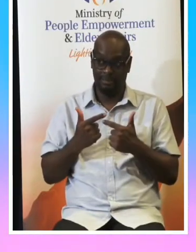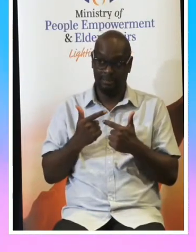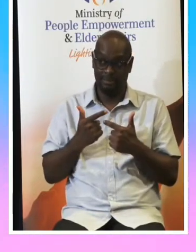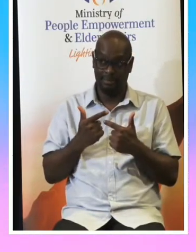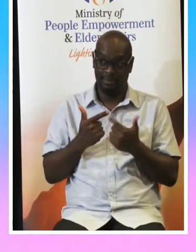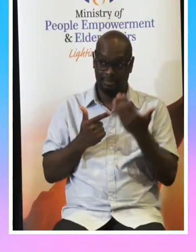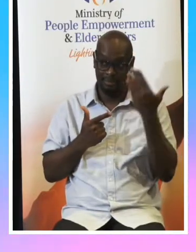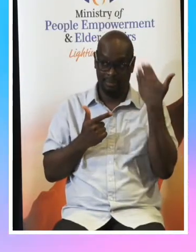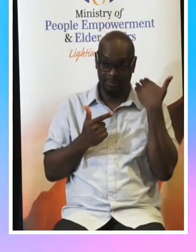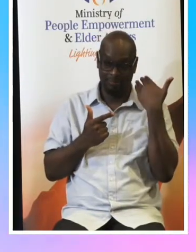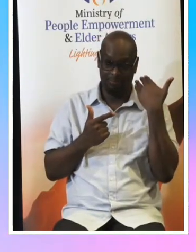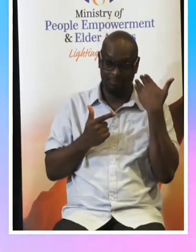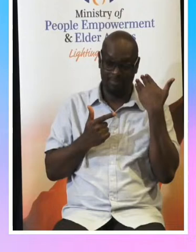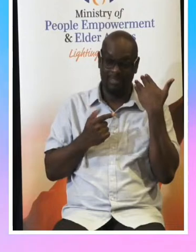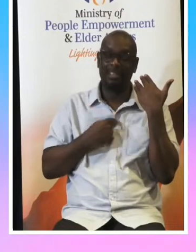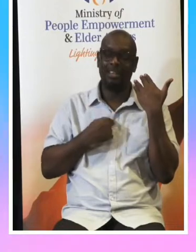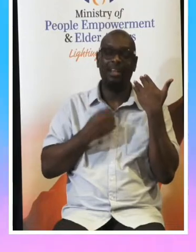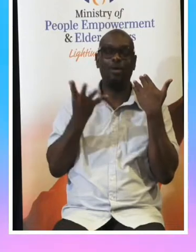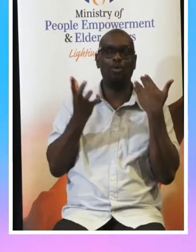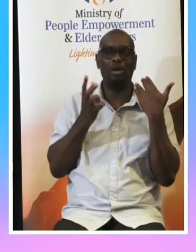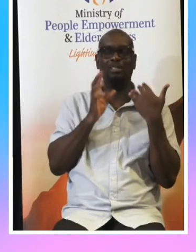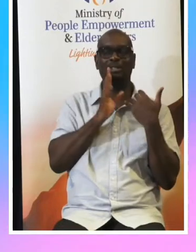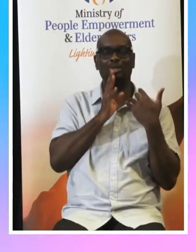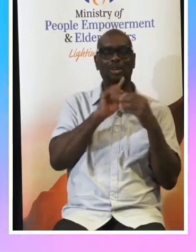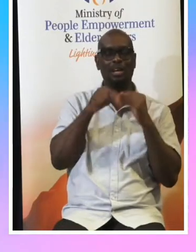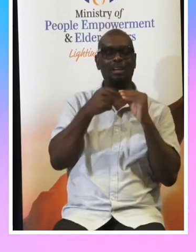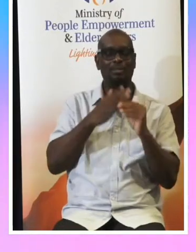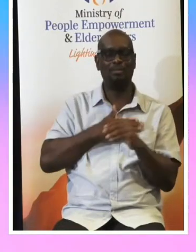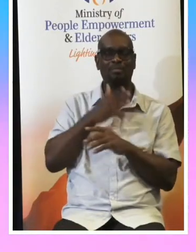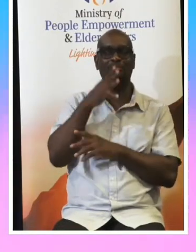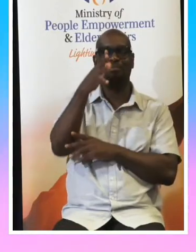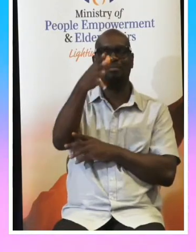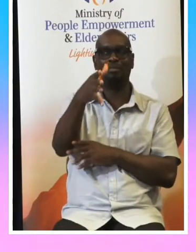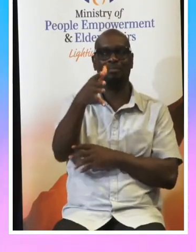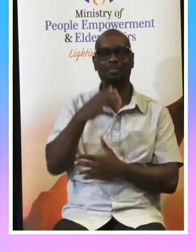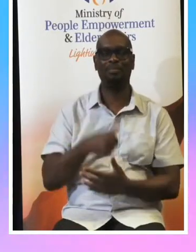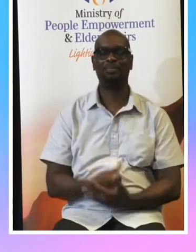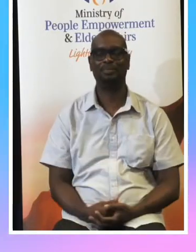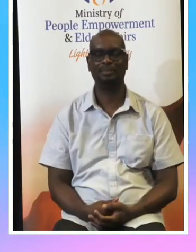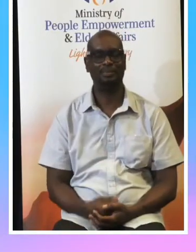the love I have for my grandmother. She's not gonna cry.